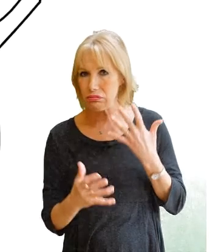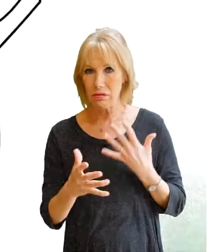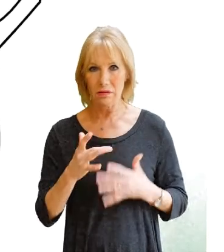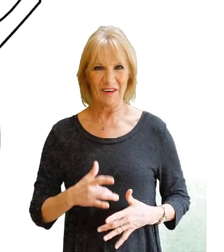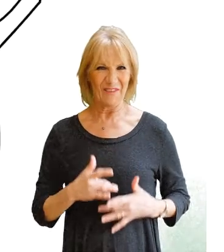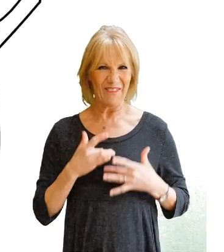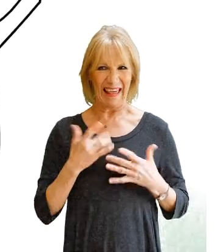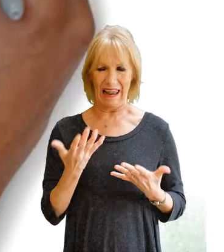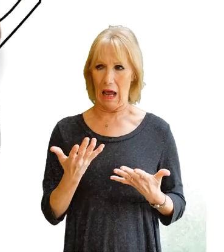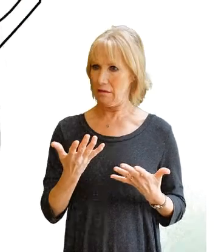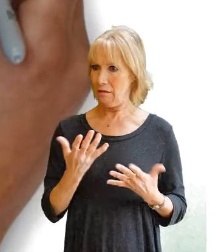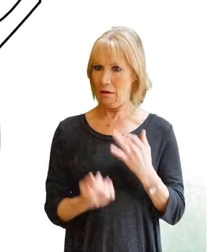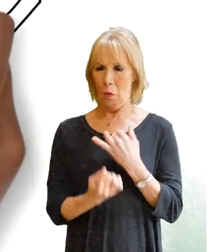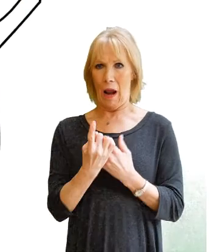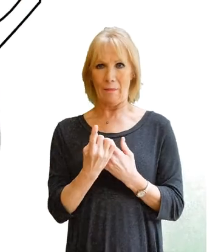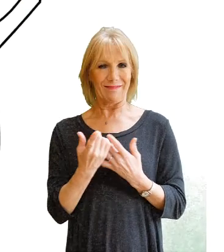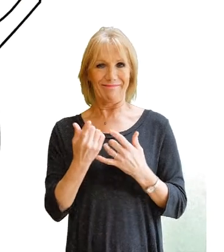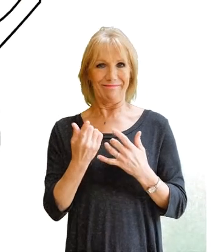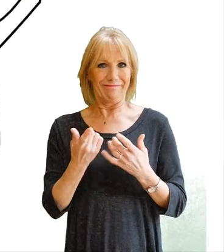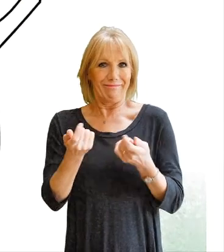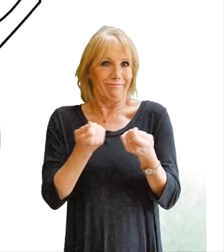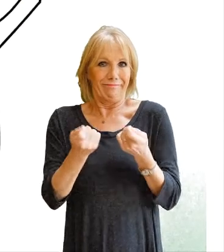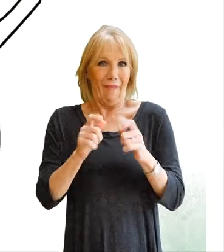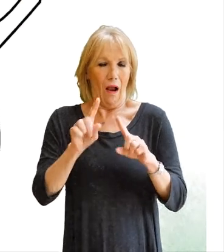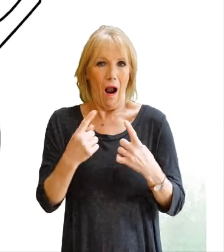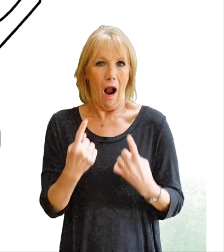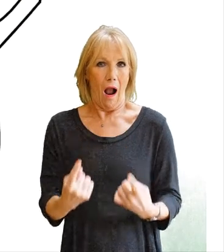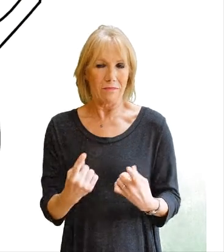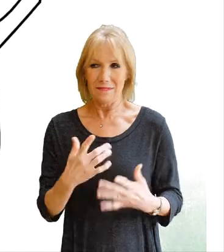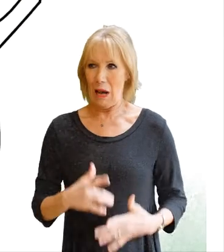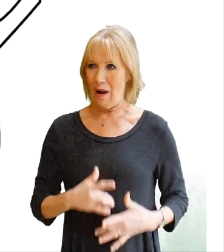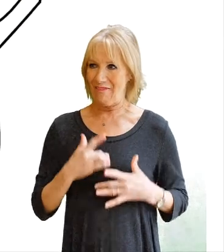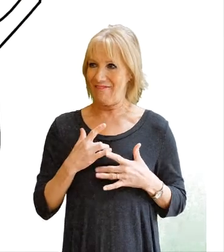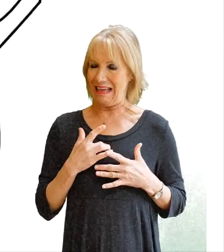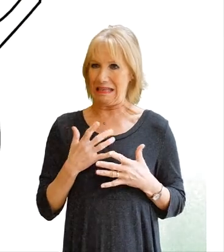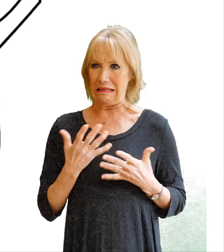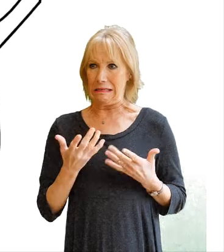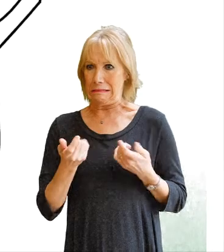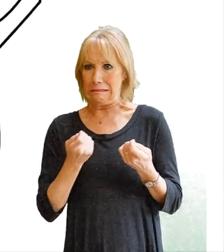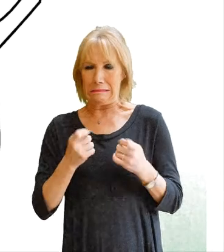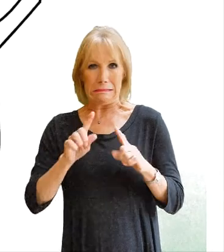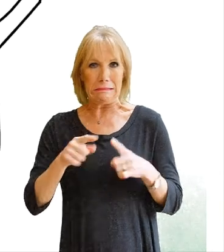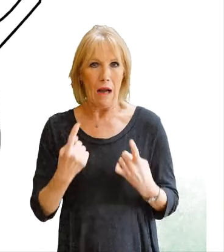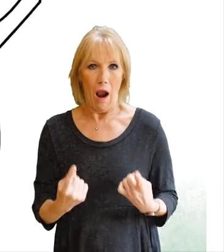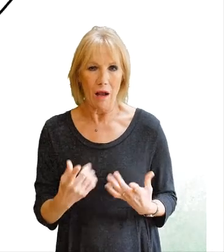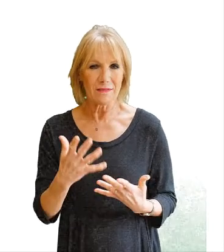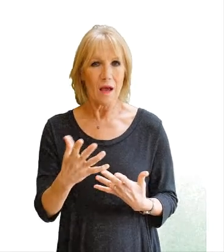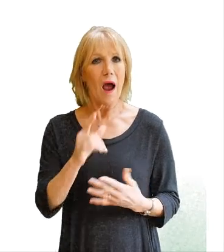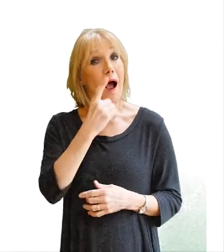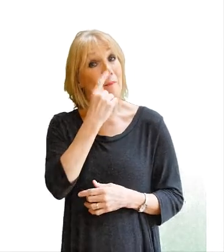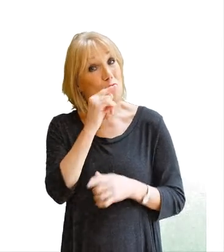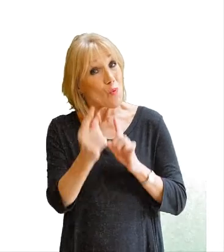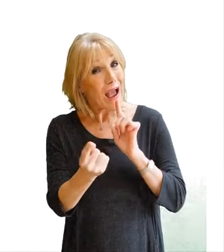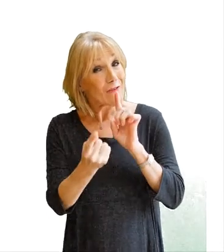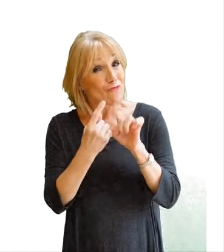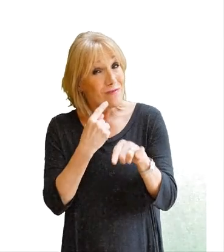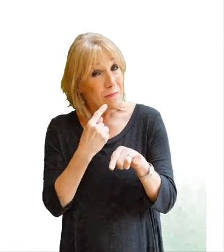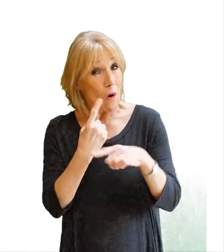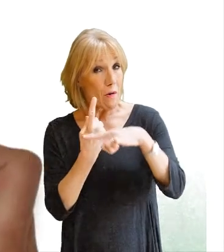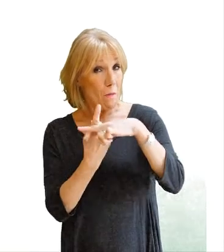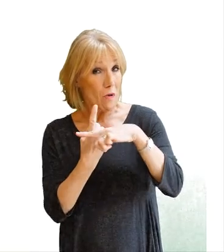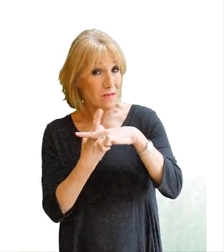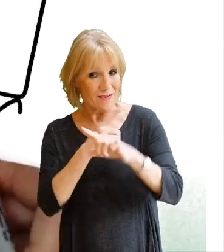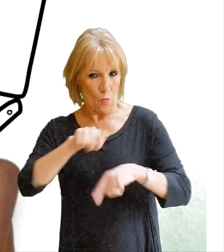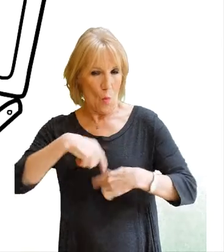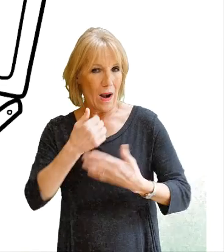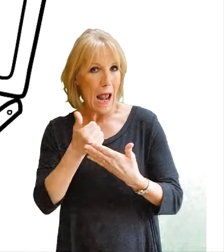feel like you have little control over what happens to you and how you then feel. But you can influence how you respond to these situations, and we're here to